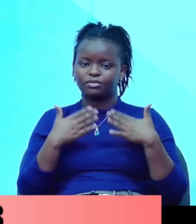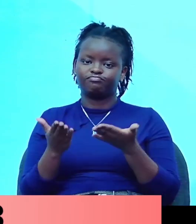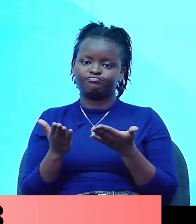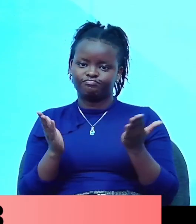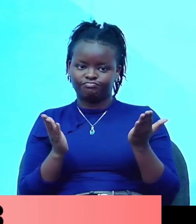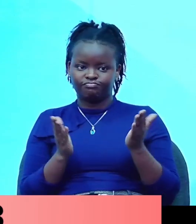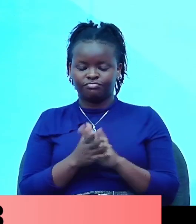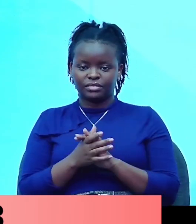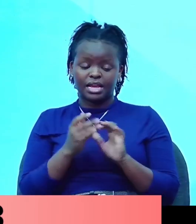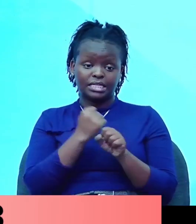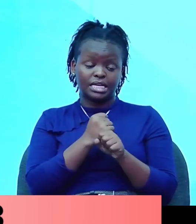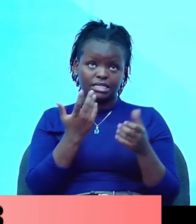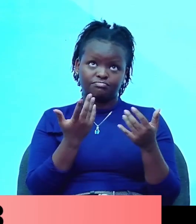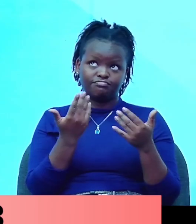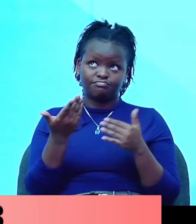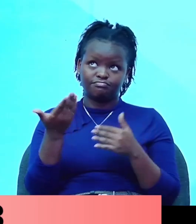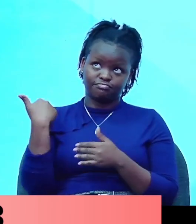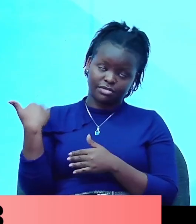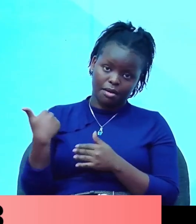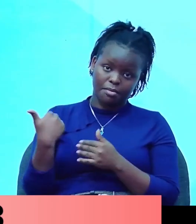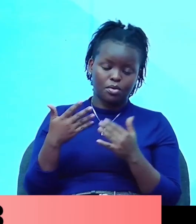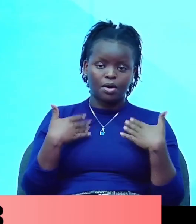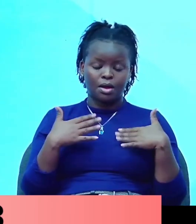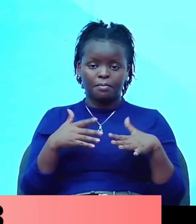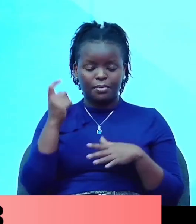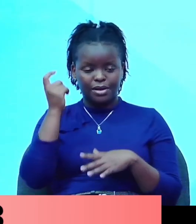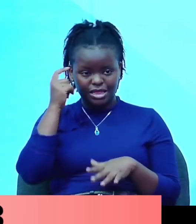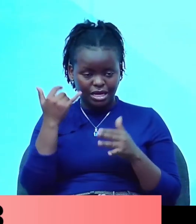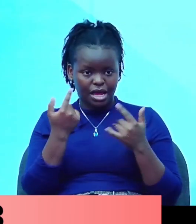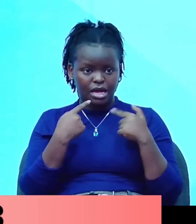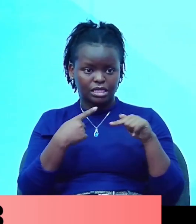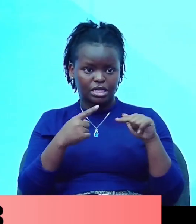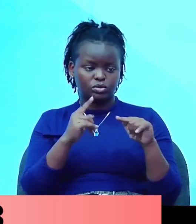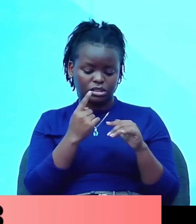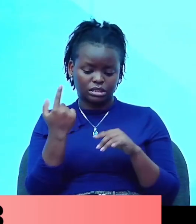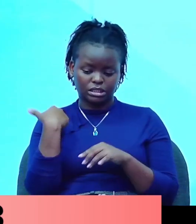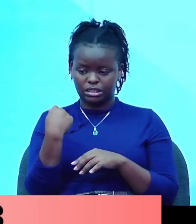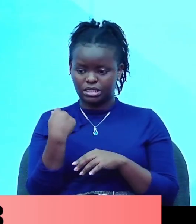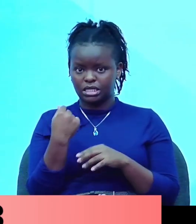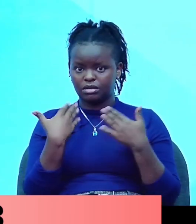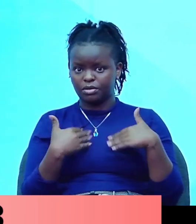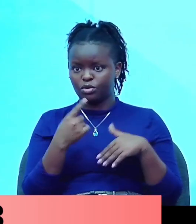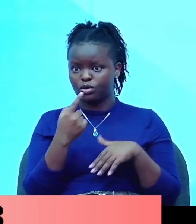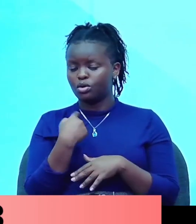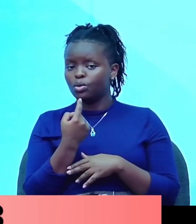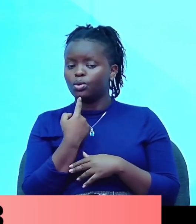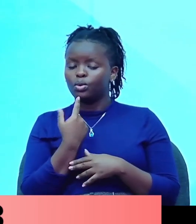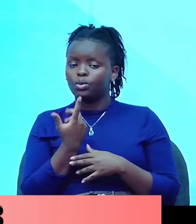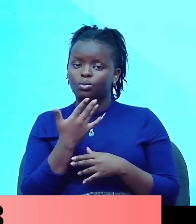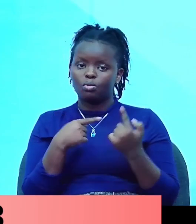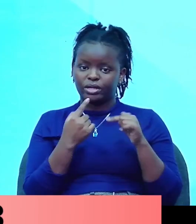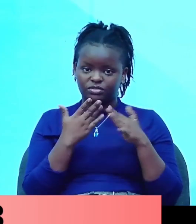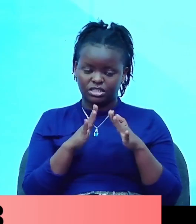was done some time ago. So people, I think we announced the other week, the people who won. So that prize has